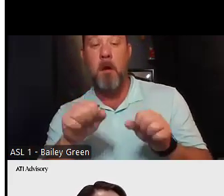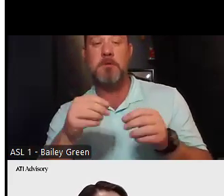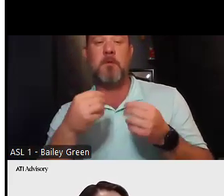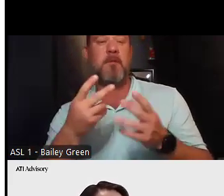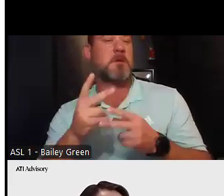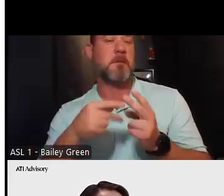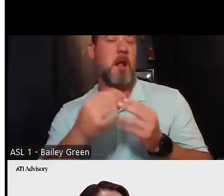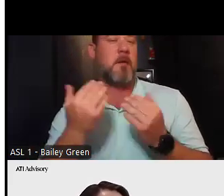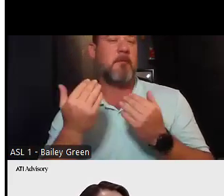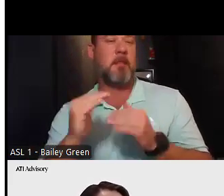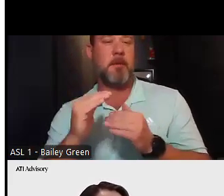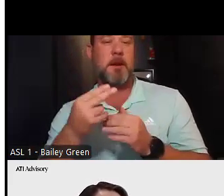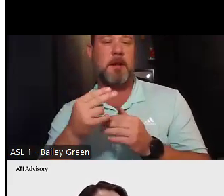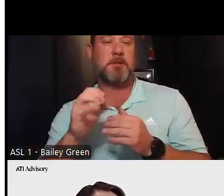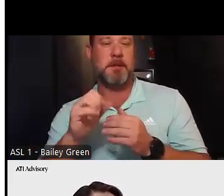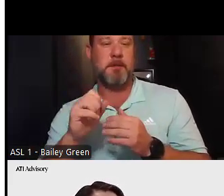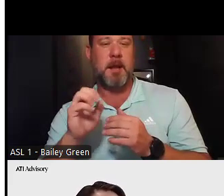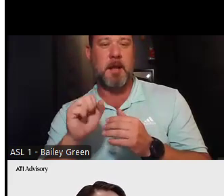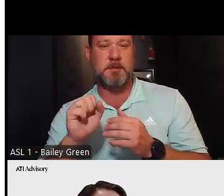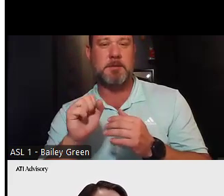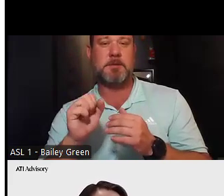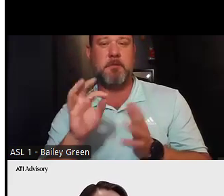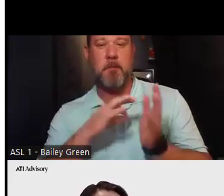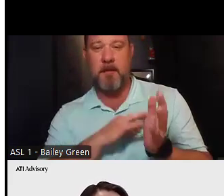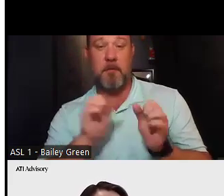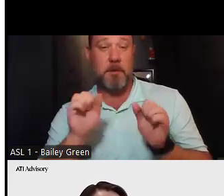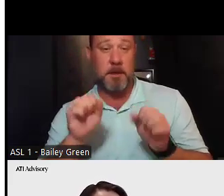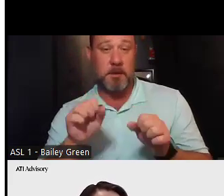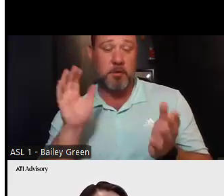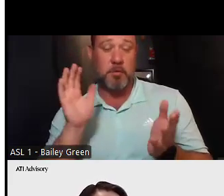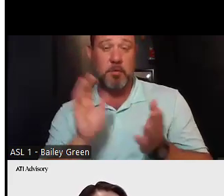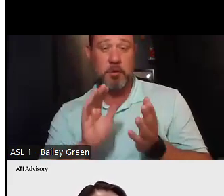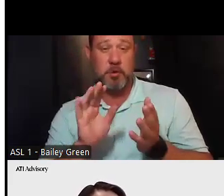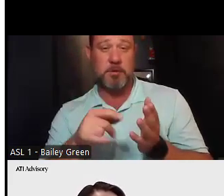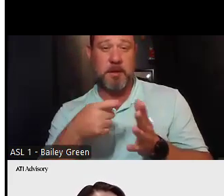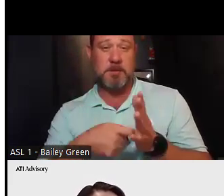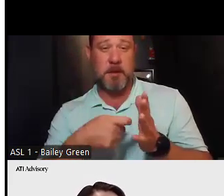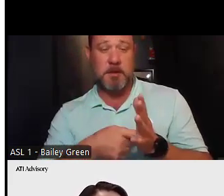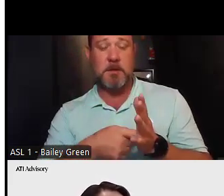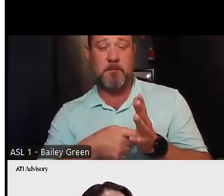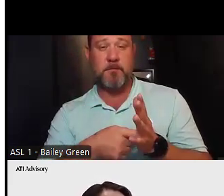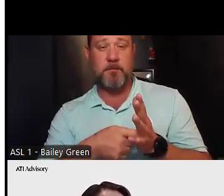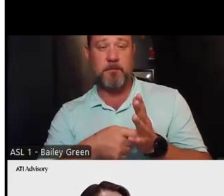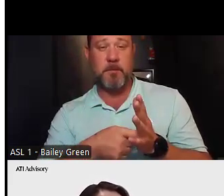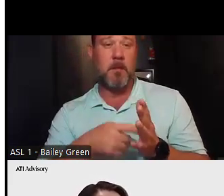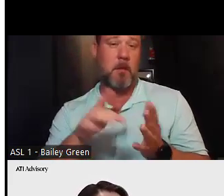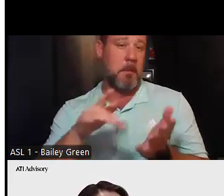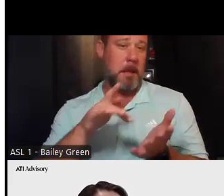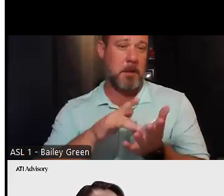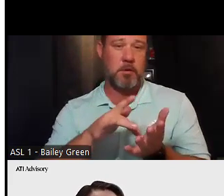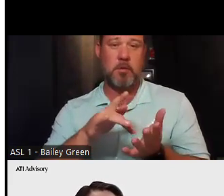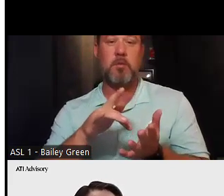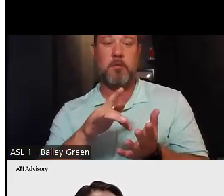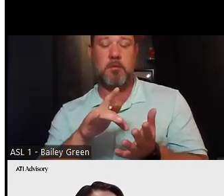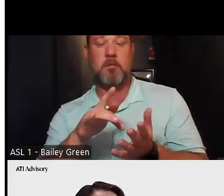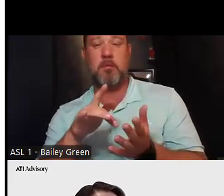kind of limited HCBS benefit, would there be a potential to reduce that spending in that mid to late frailty group if